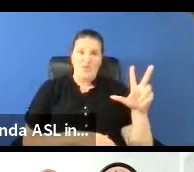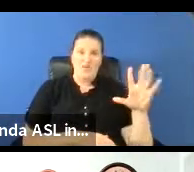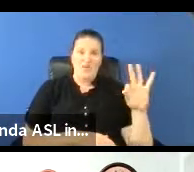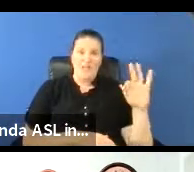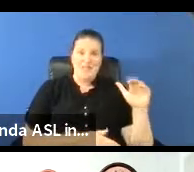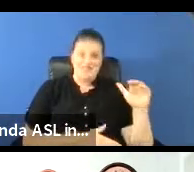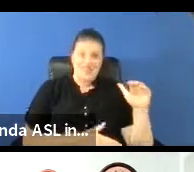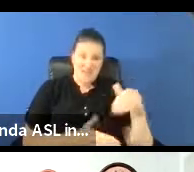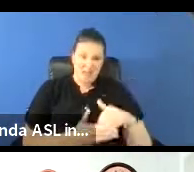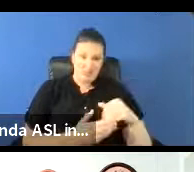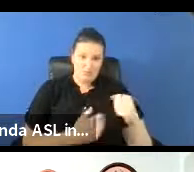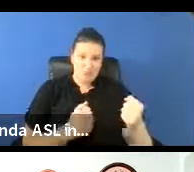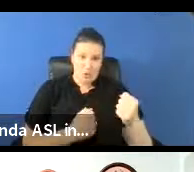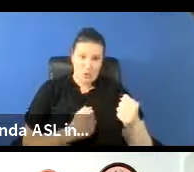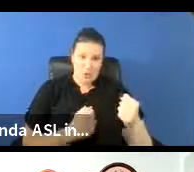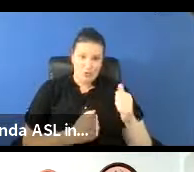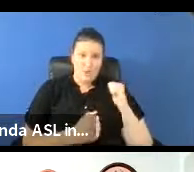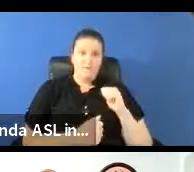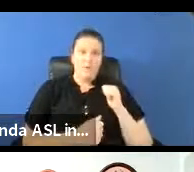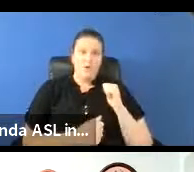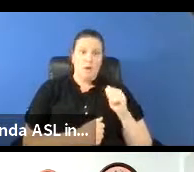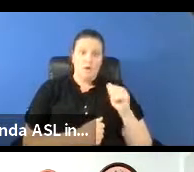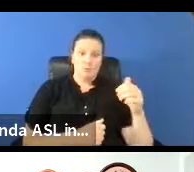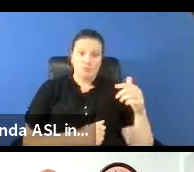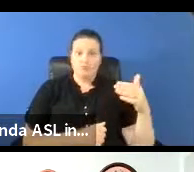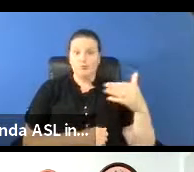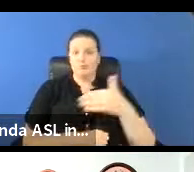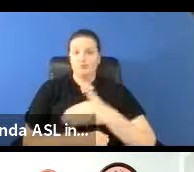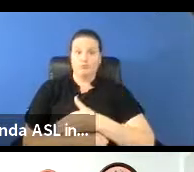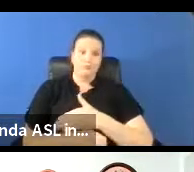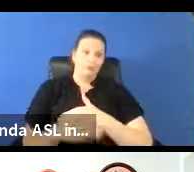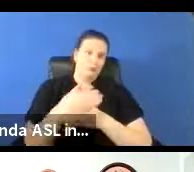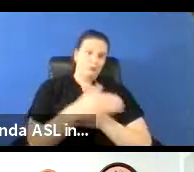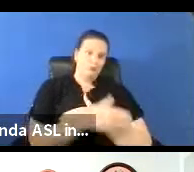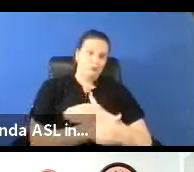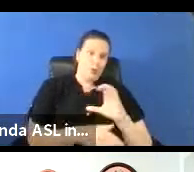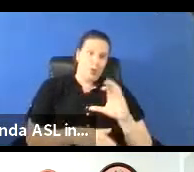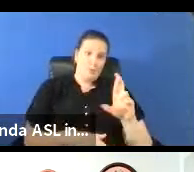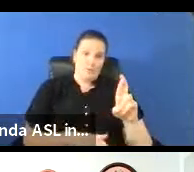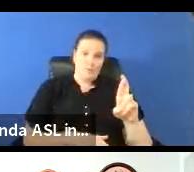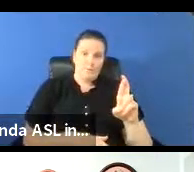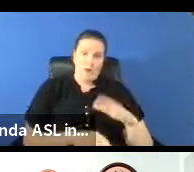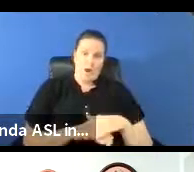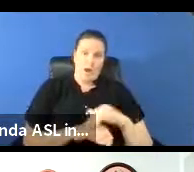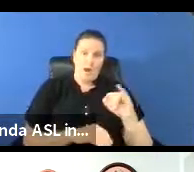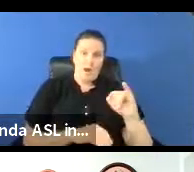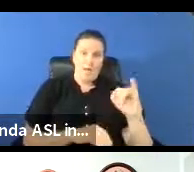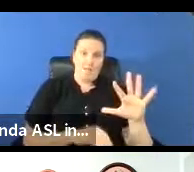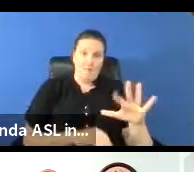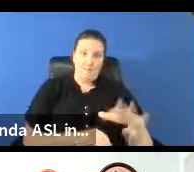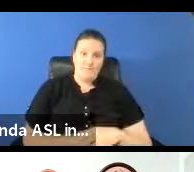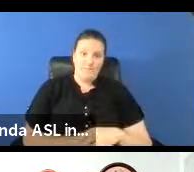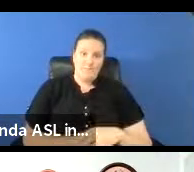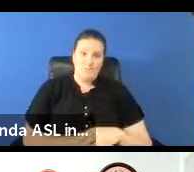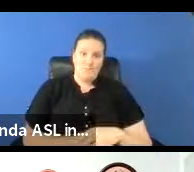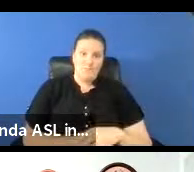139,000 vehicles per day crossing the Columbia River on I-5.